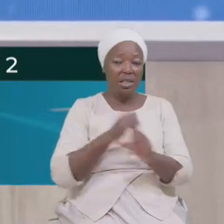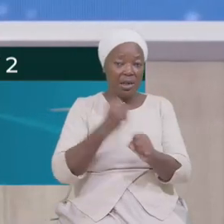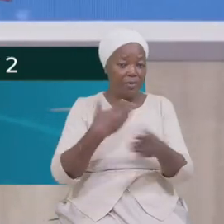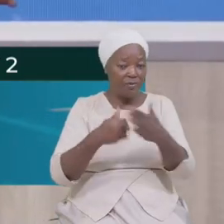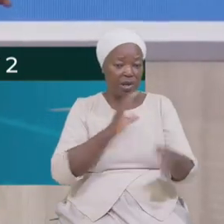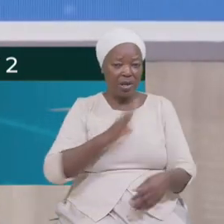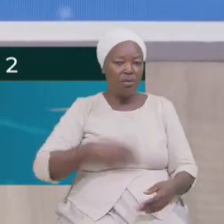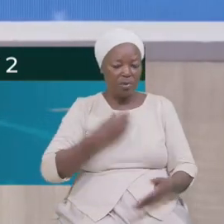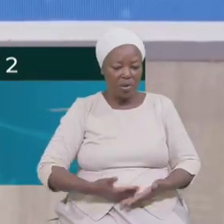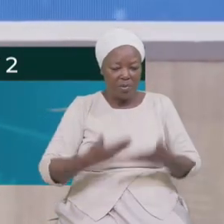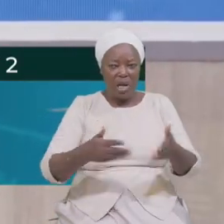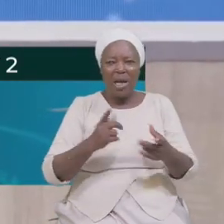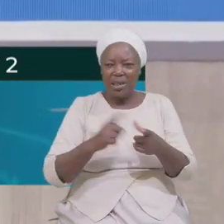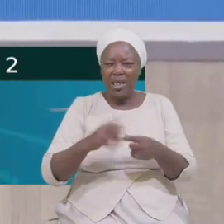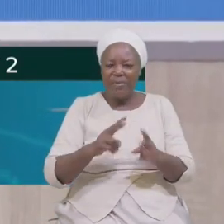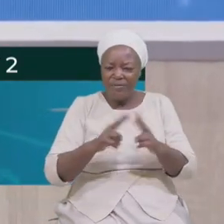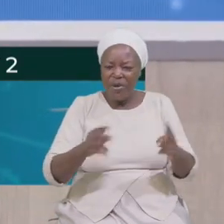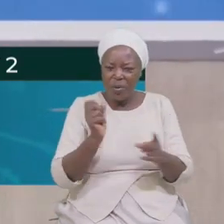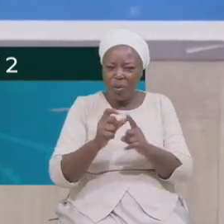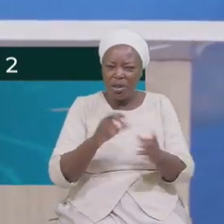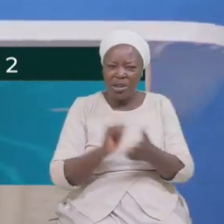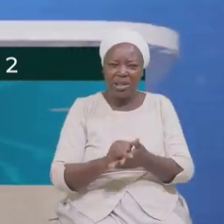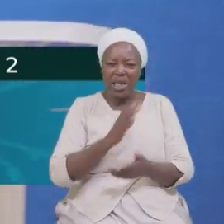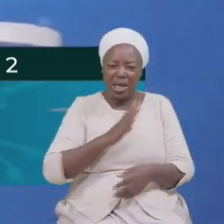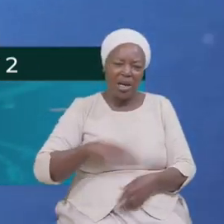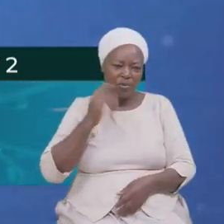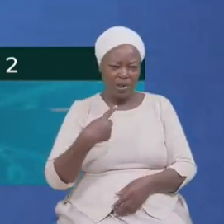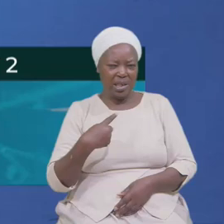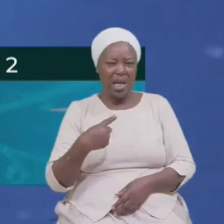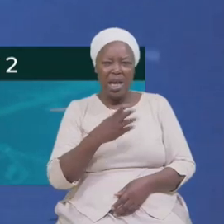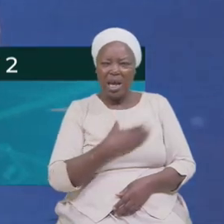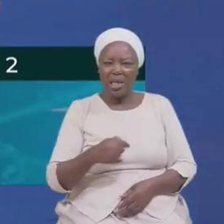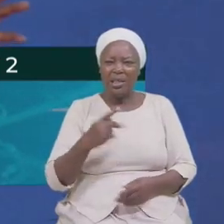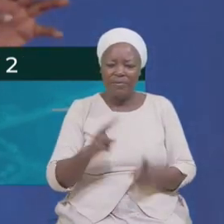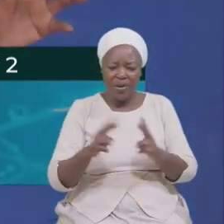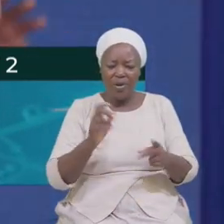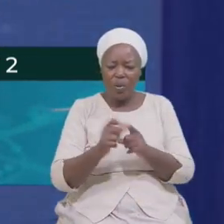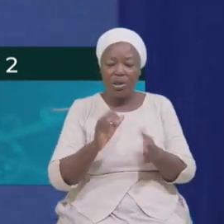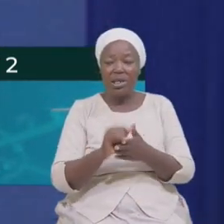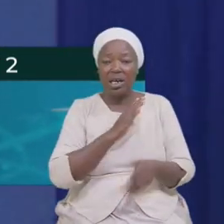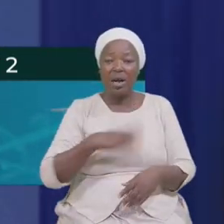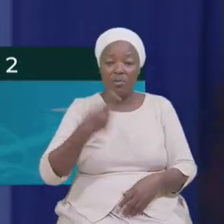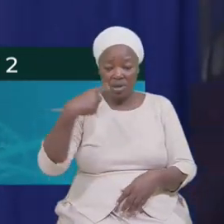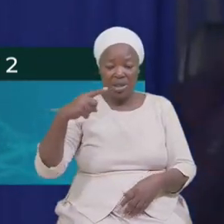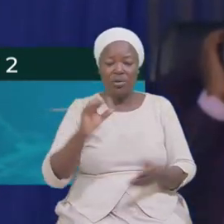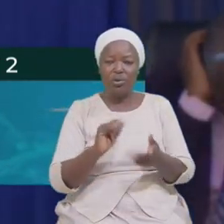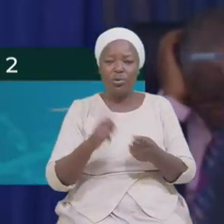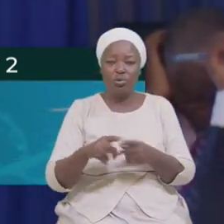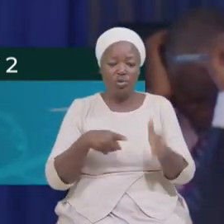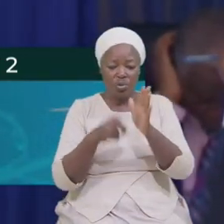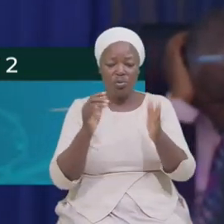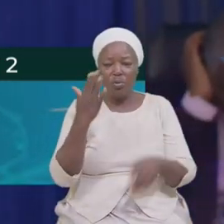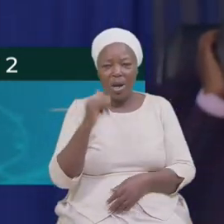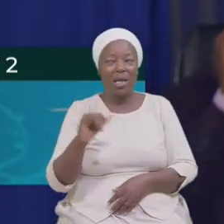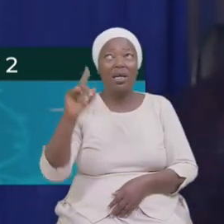very words that Christ will utter, and the very words that Christ will say, to show why he came and to show